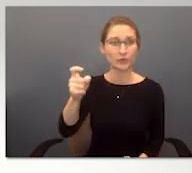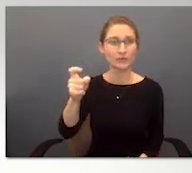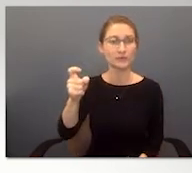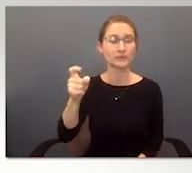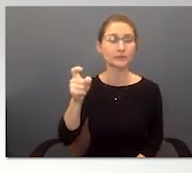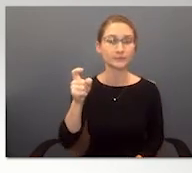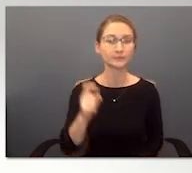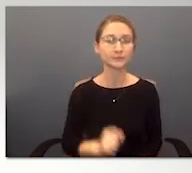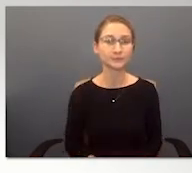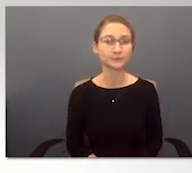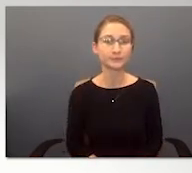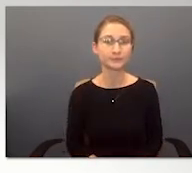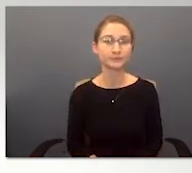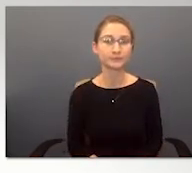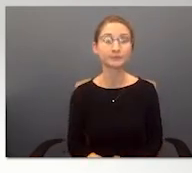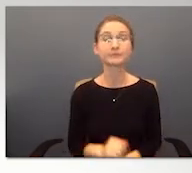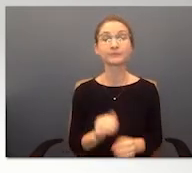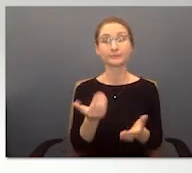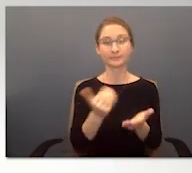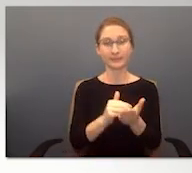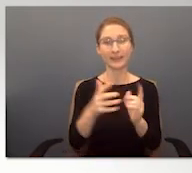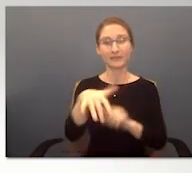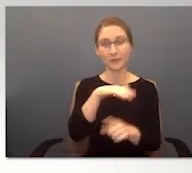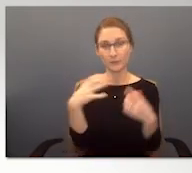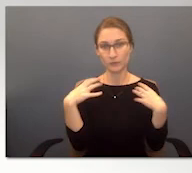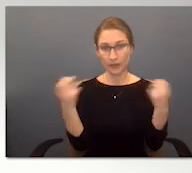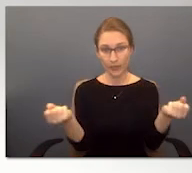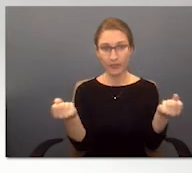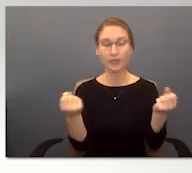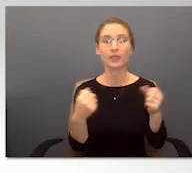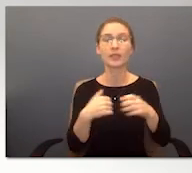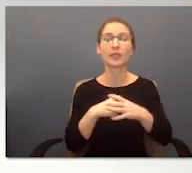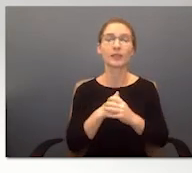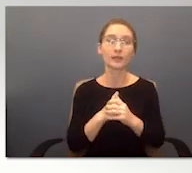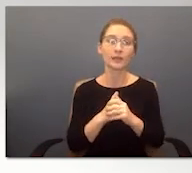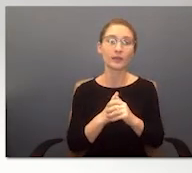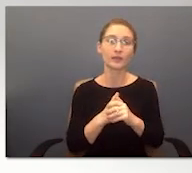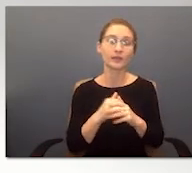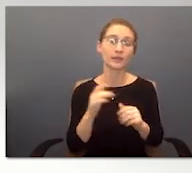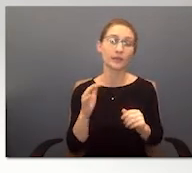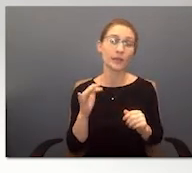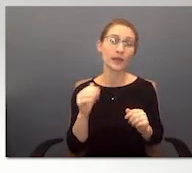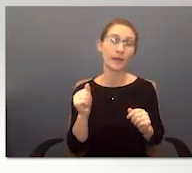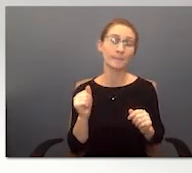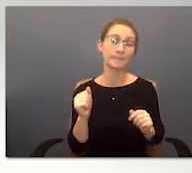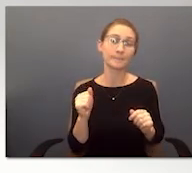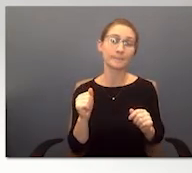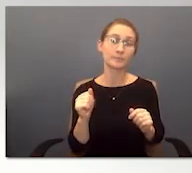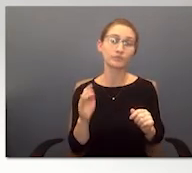oversees those efforts. Bureau of Environmental Health, again, Piney Point, very much involved in environmental health.